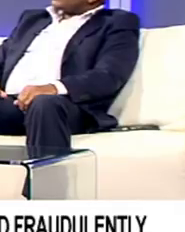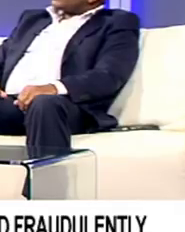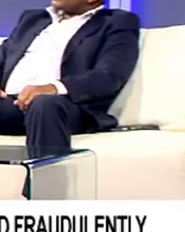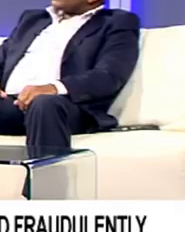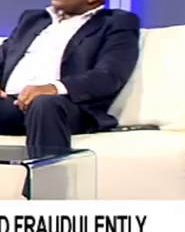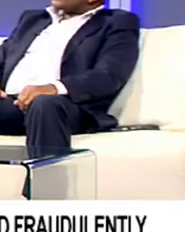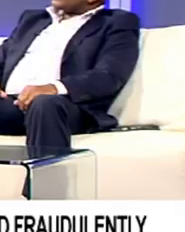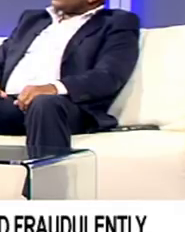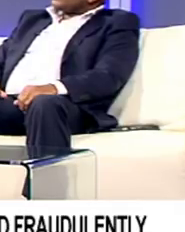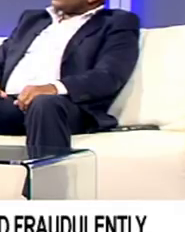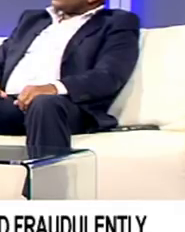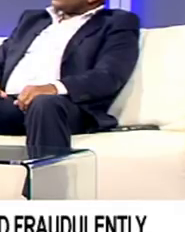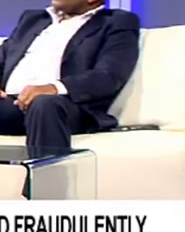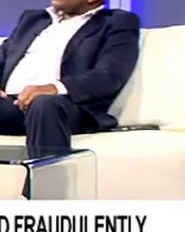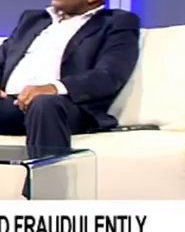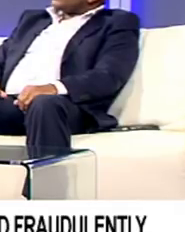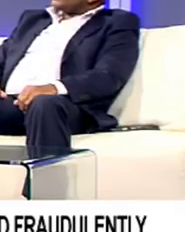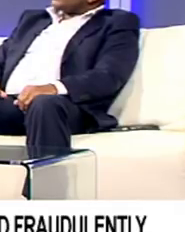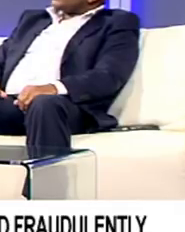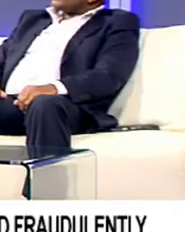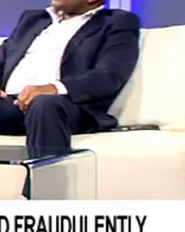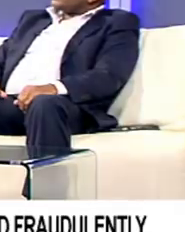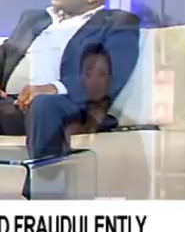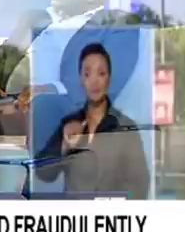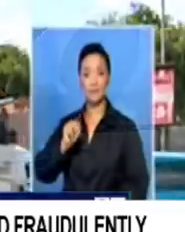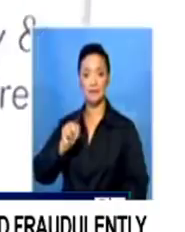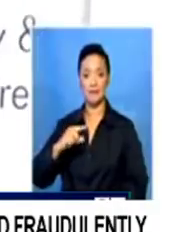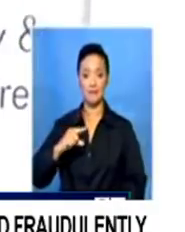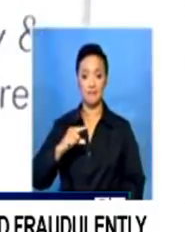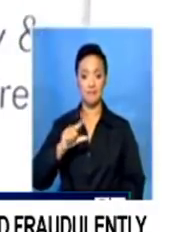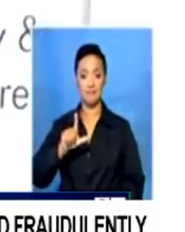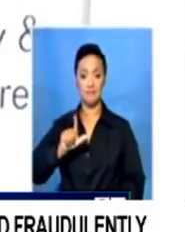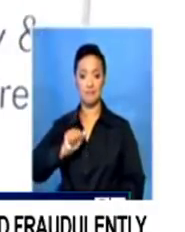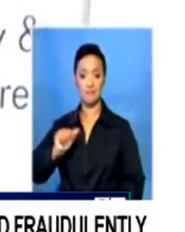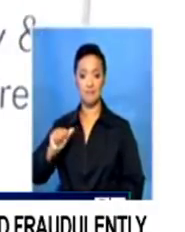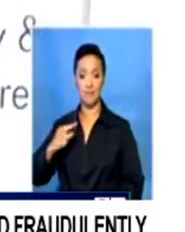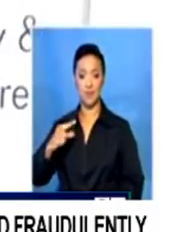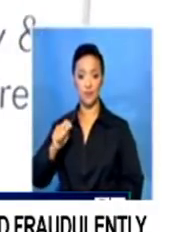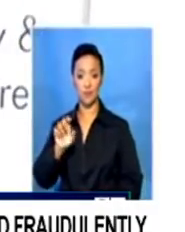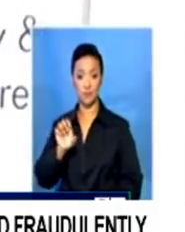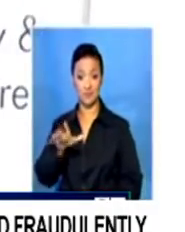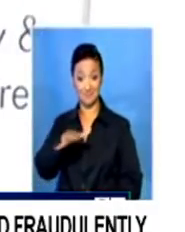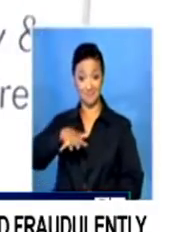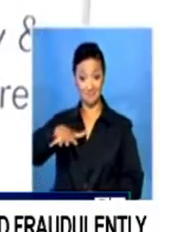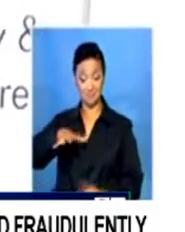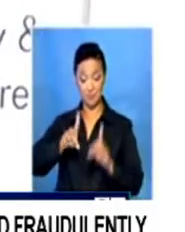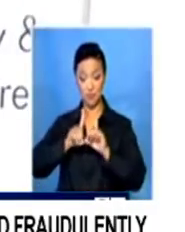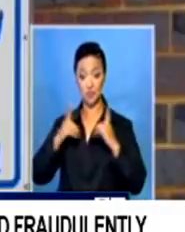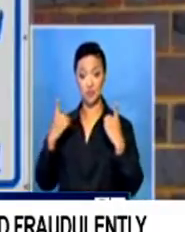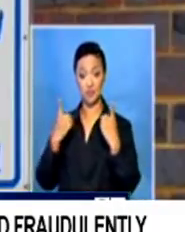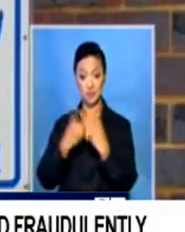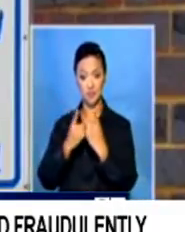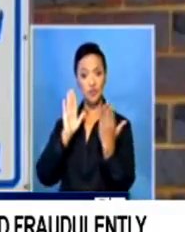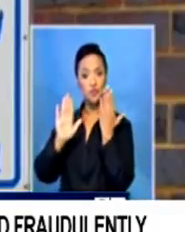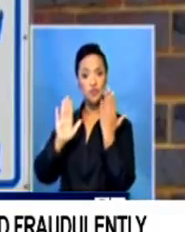rand, and it seemed like a very easy procedure. But now, in order to get a vehicle license, we all know there